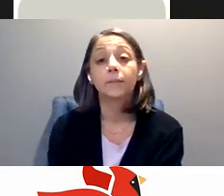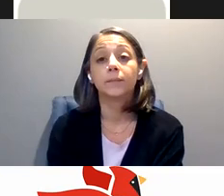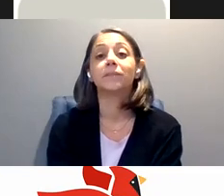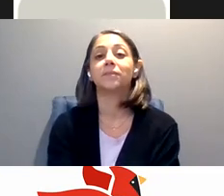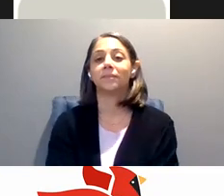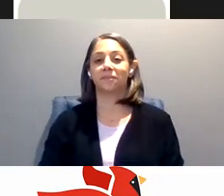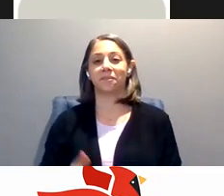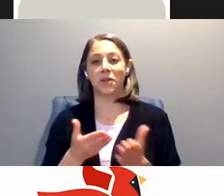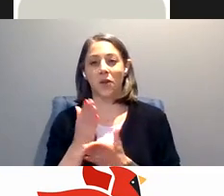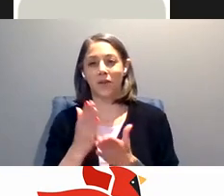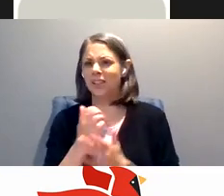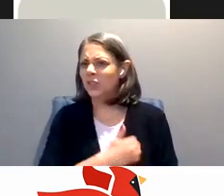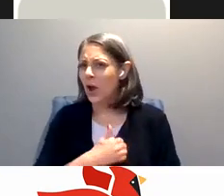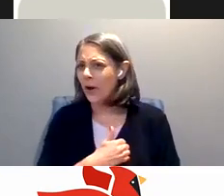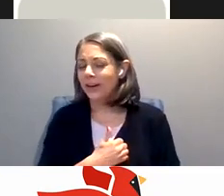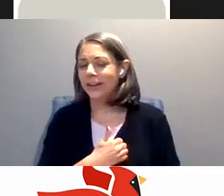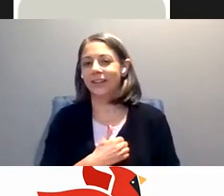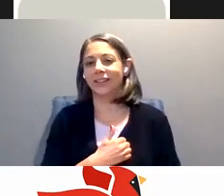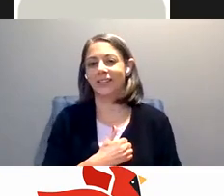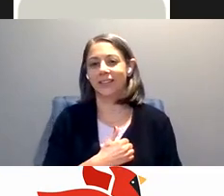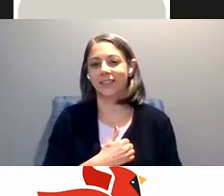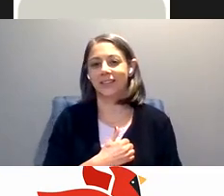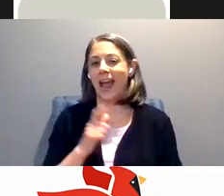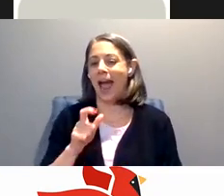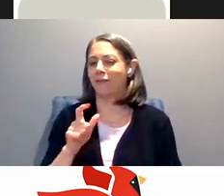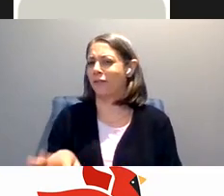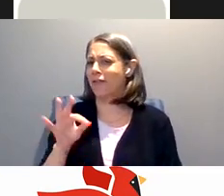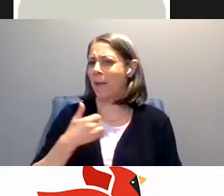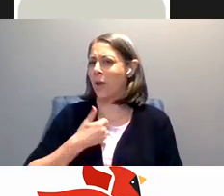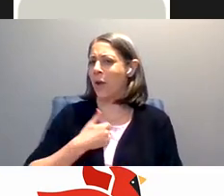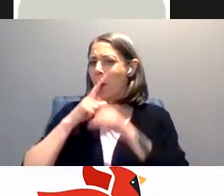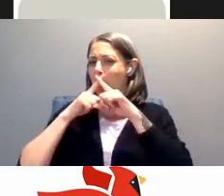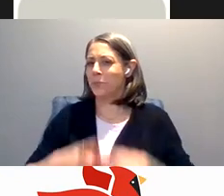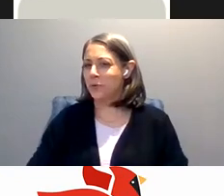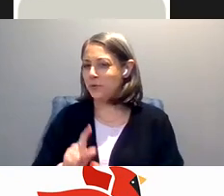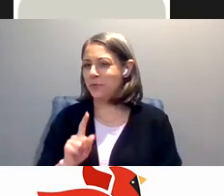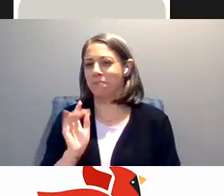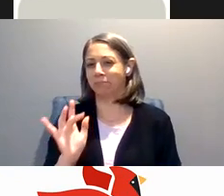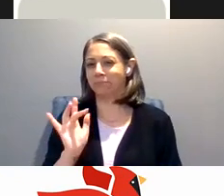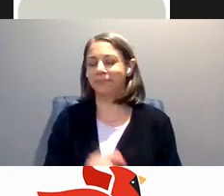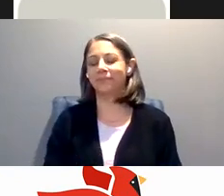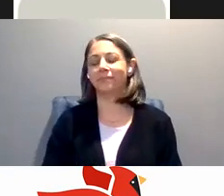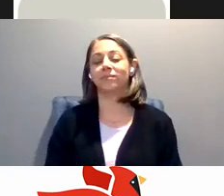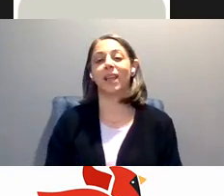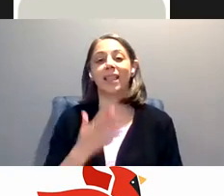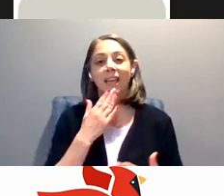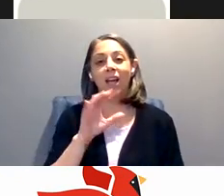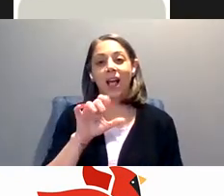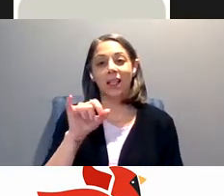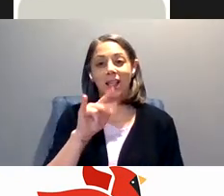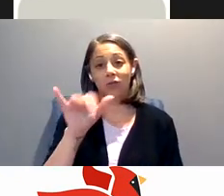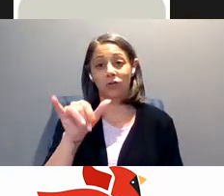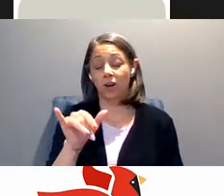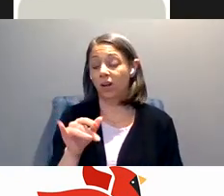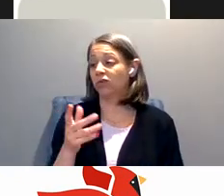Sorry, everyone. It took me a second to find my own unmute button, but thank you. And Electra, just let me know if you